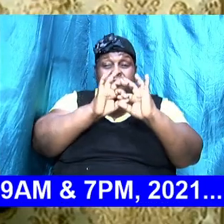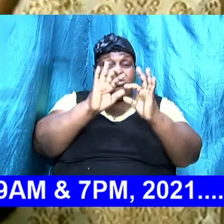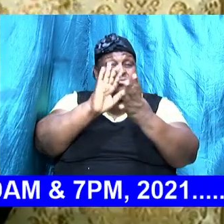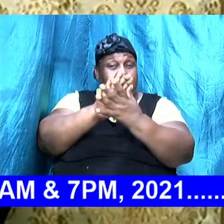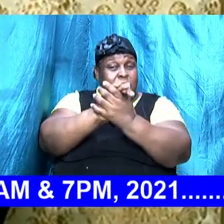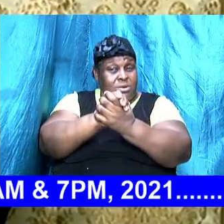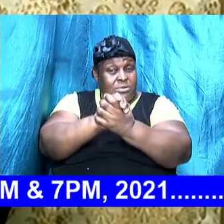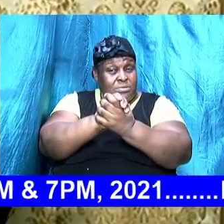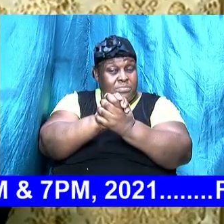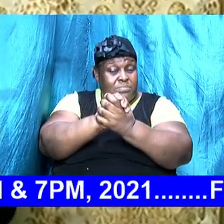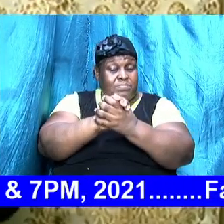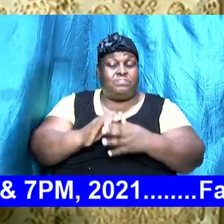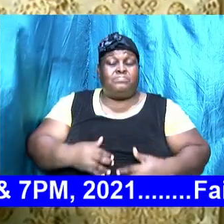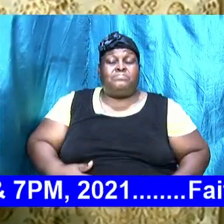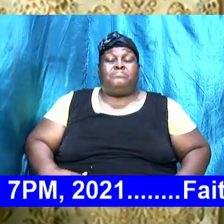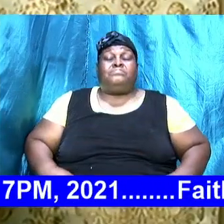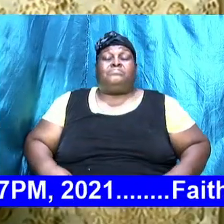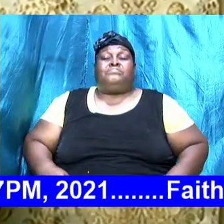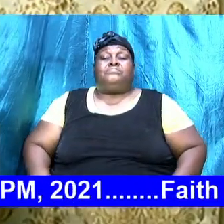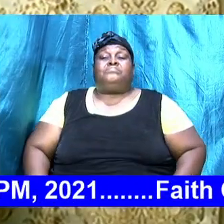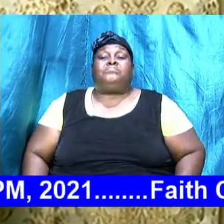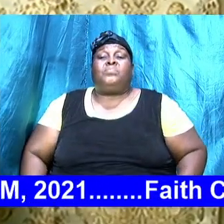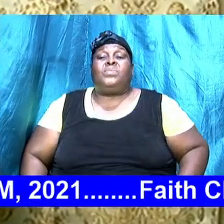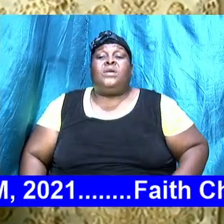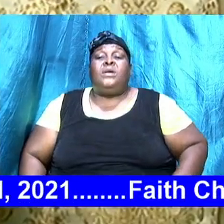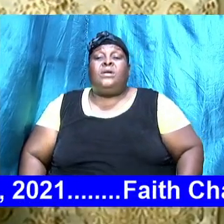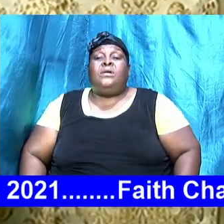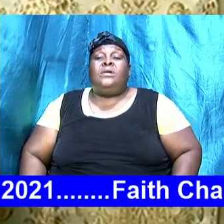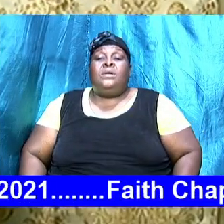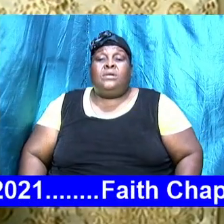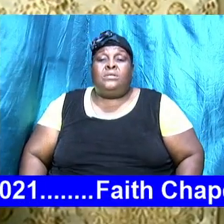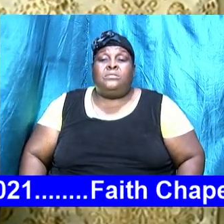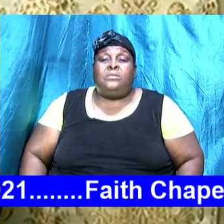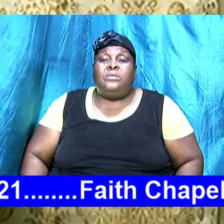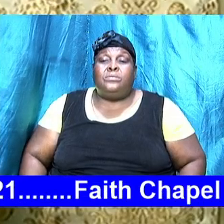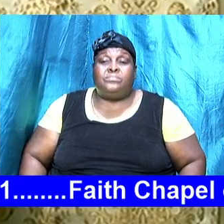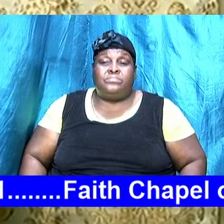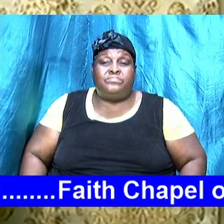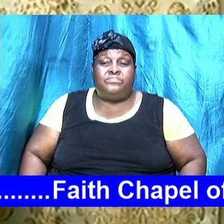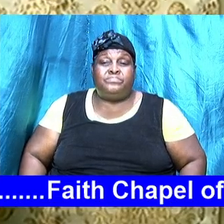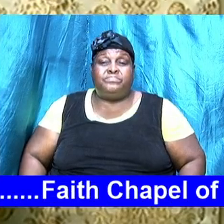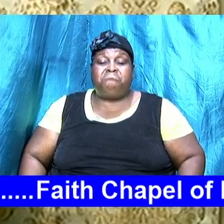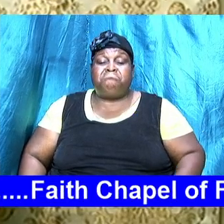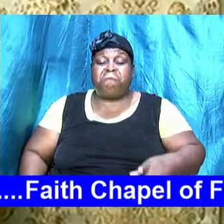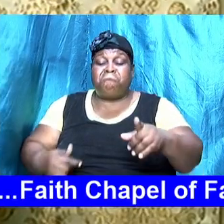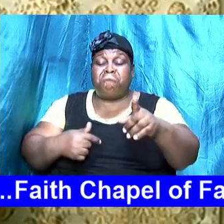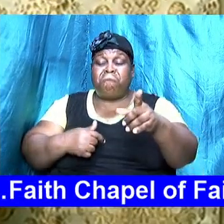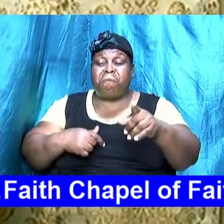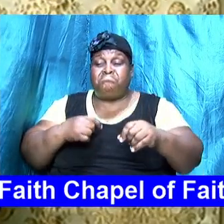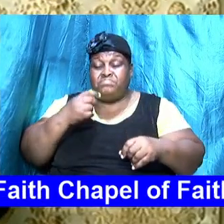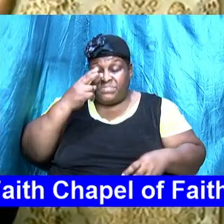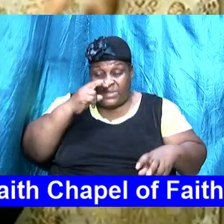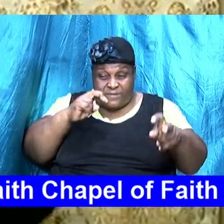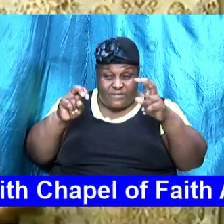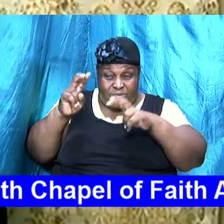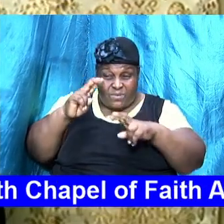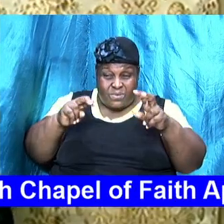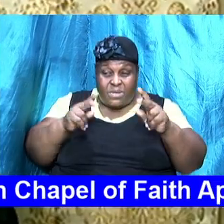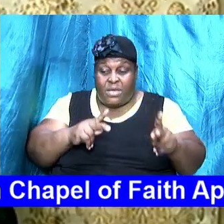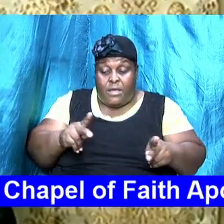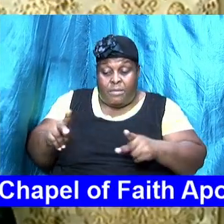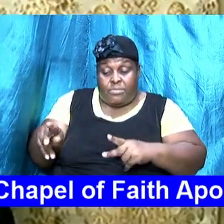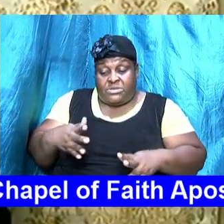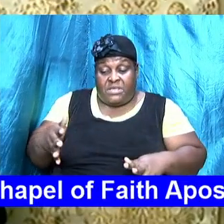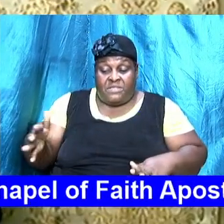In reviewing and putting things in terms of explanation in another way, still talking